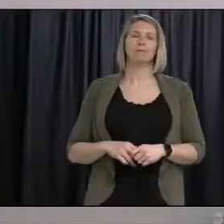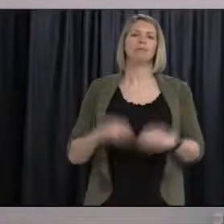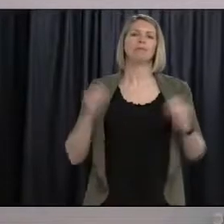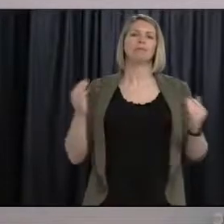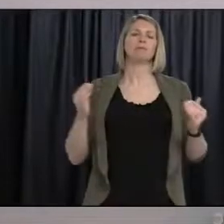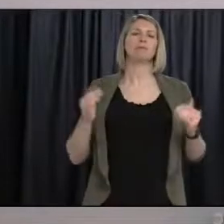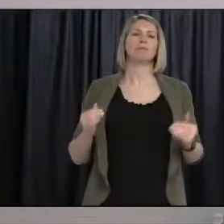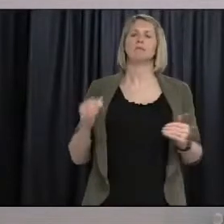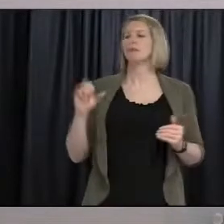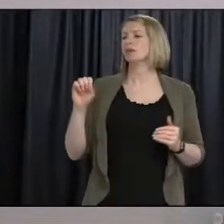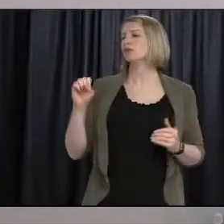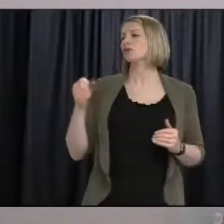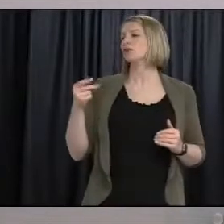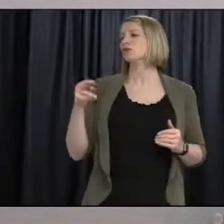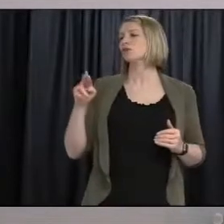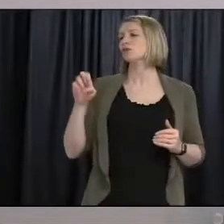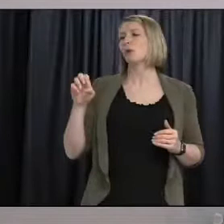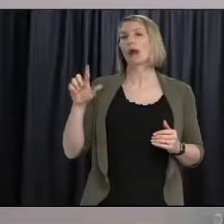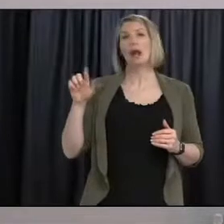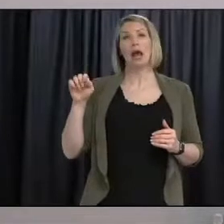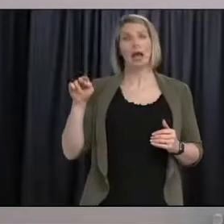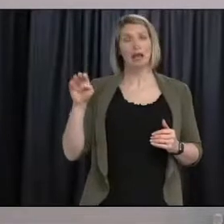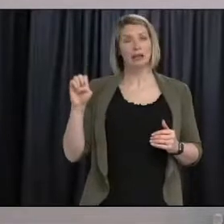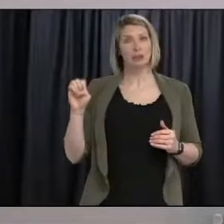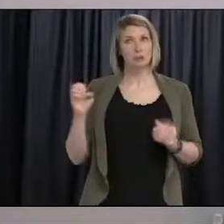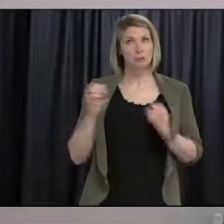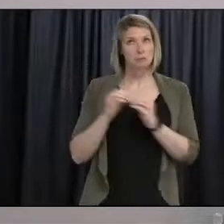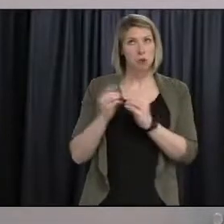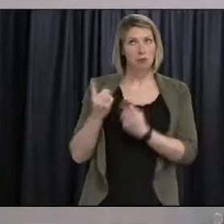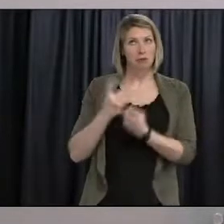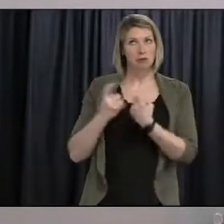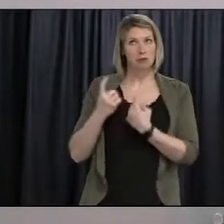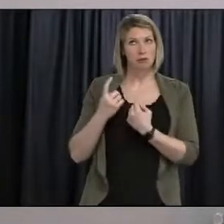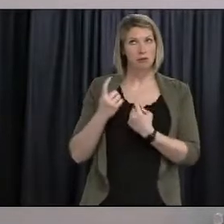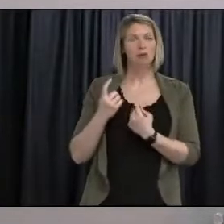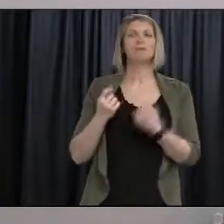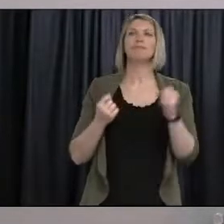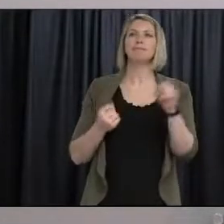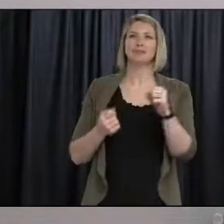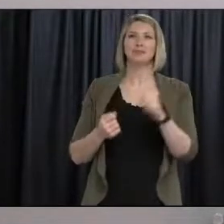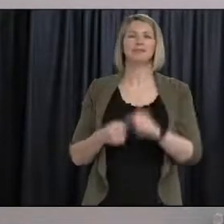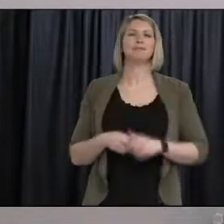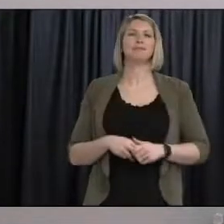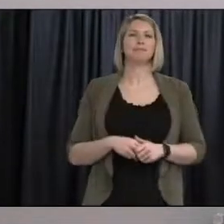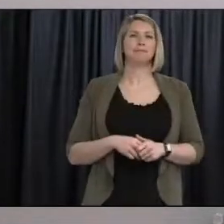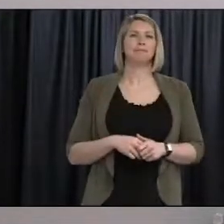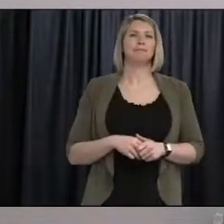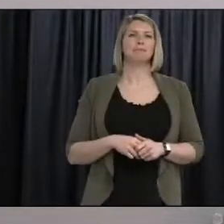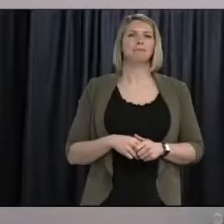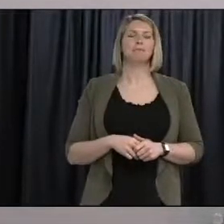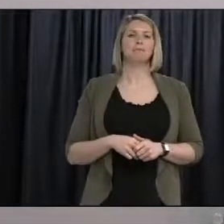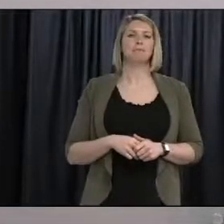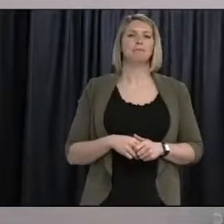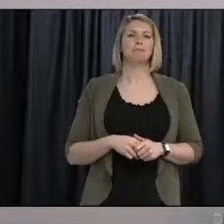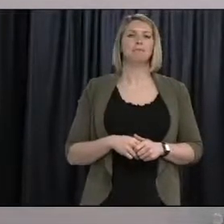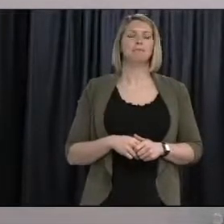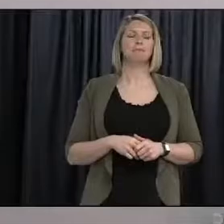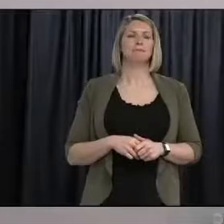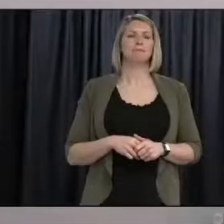Roger Bill with the Shoreline News. Do you have a final question? Yes, I do. Dr. Haggie,